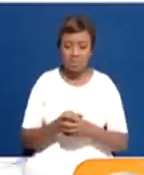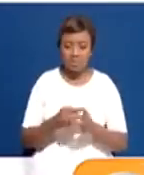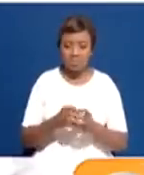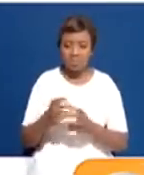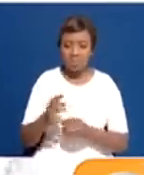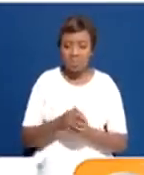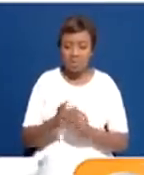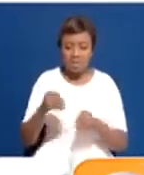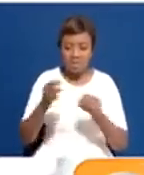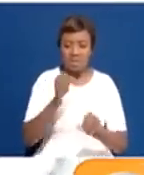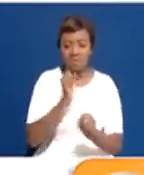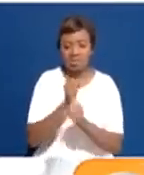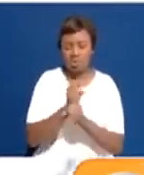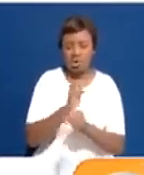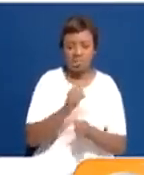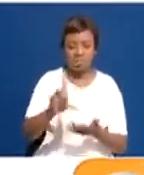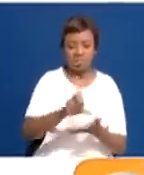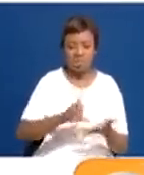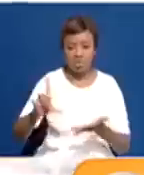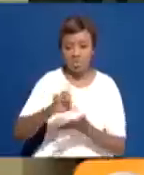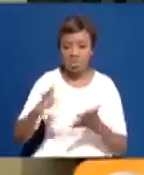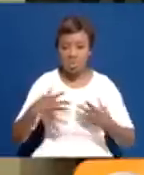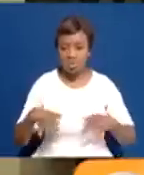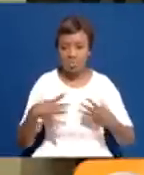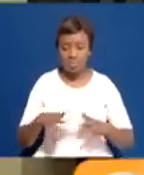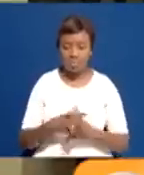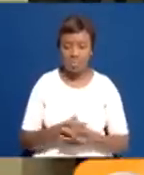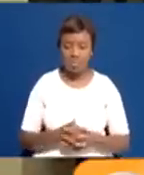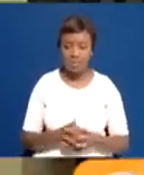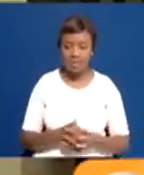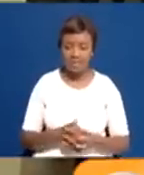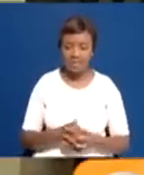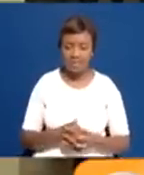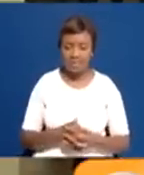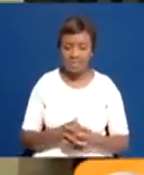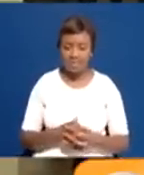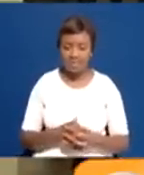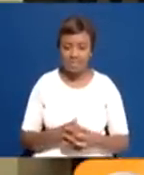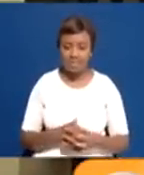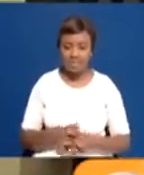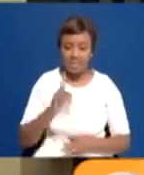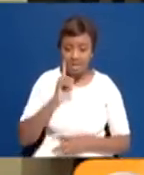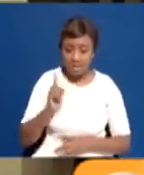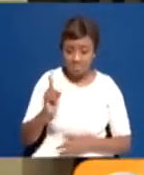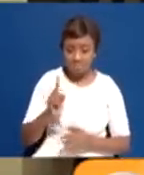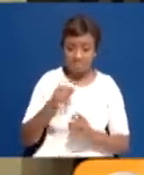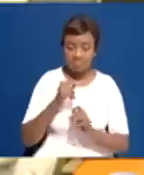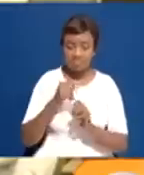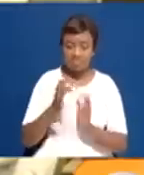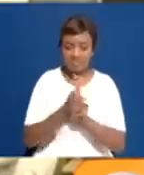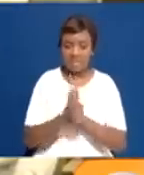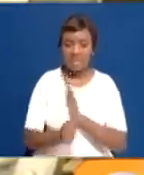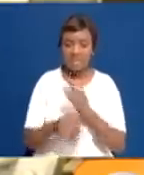direct employment to the locals who received training from Dutch firm Damen, which specializes in shipbuilding. The learning